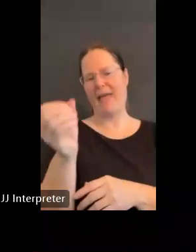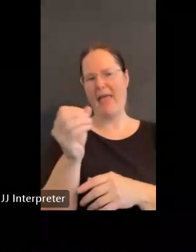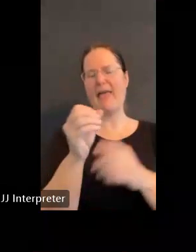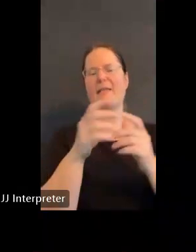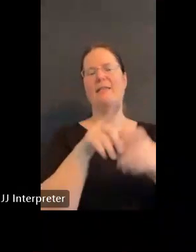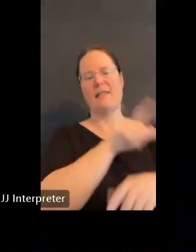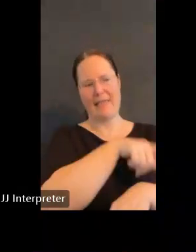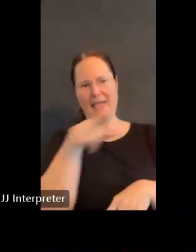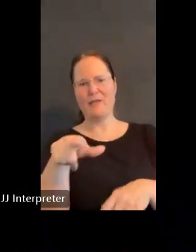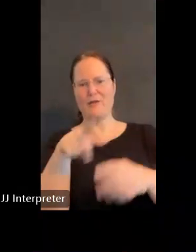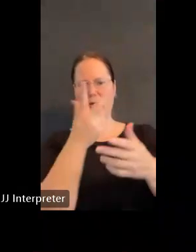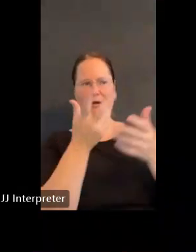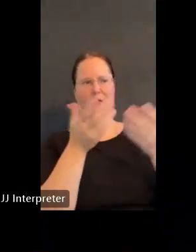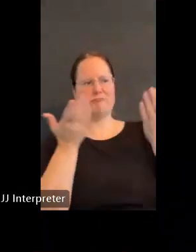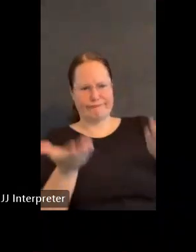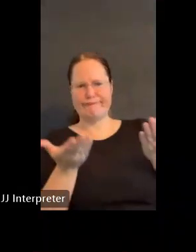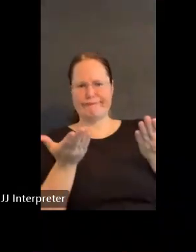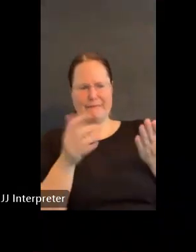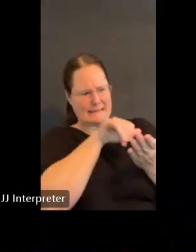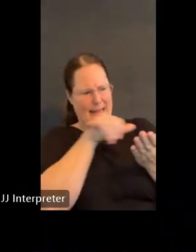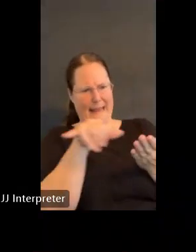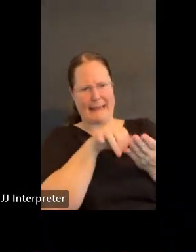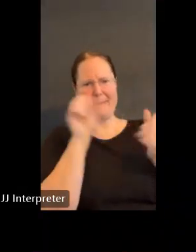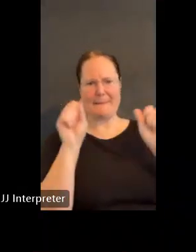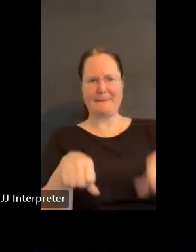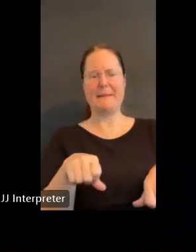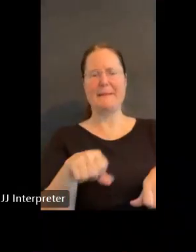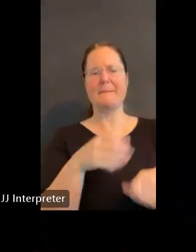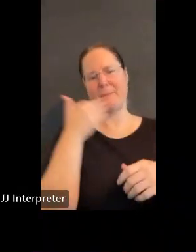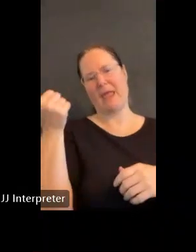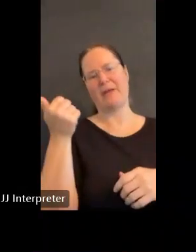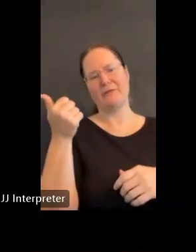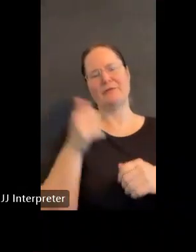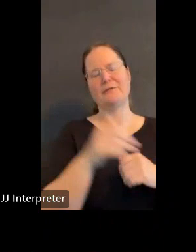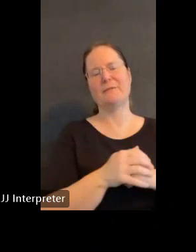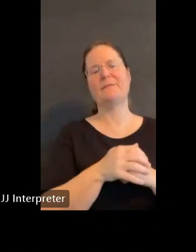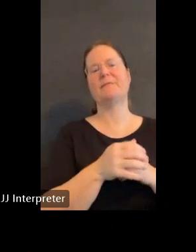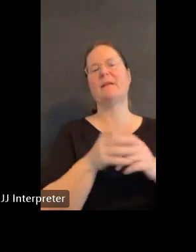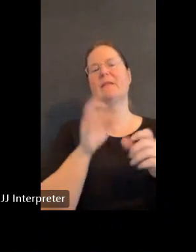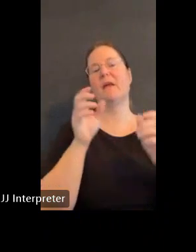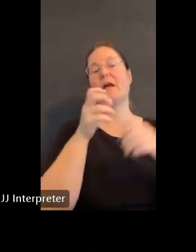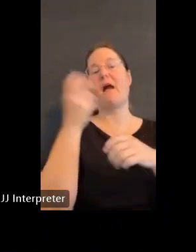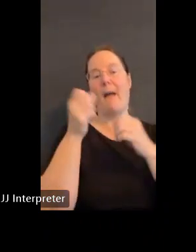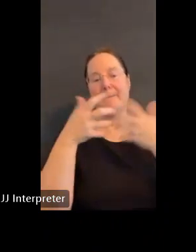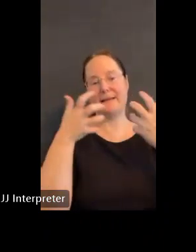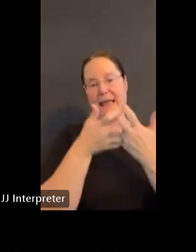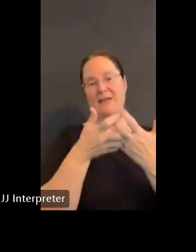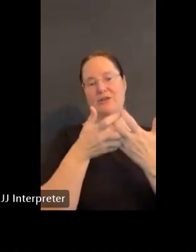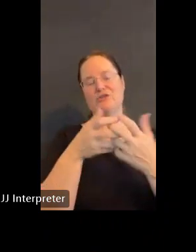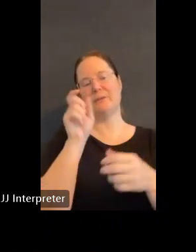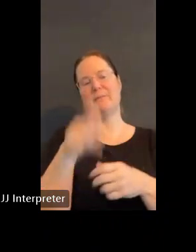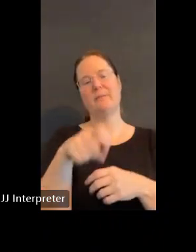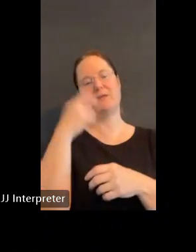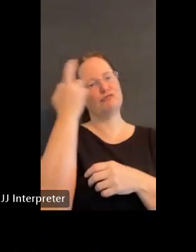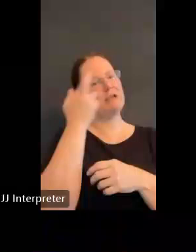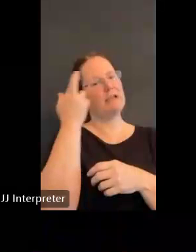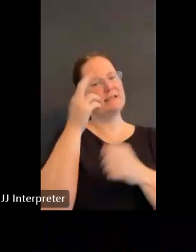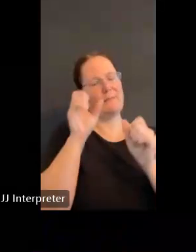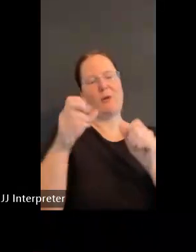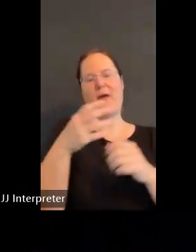records. Now, the request needs to be reasonable and necessary for a tenant to be able to use and enjoy the